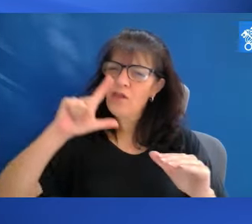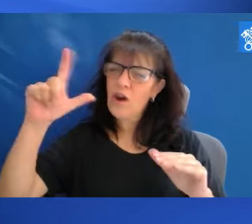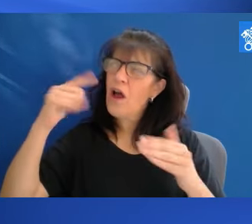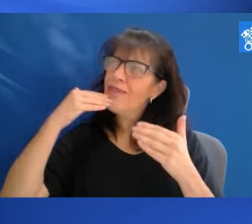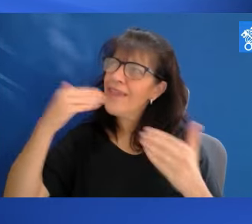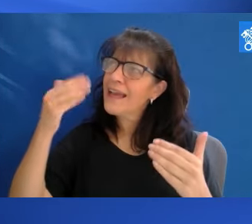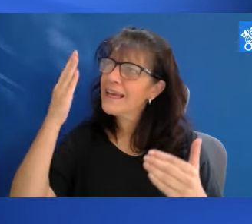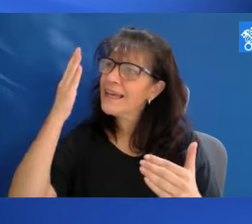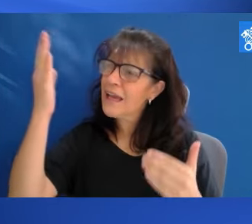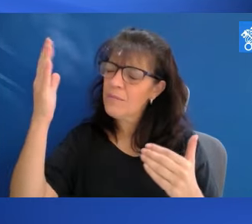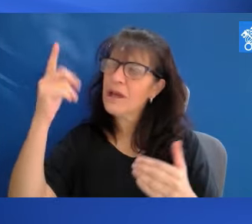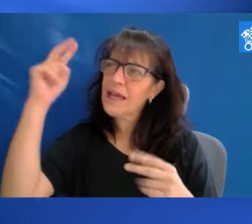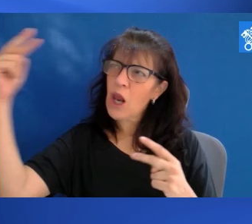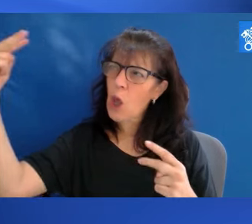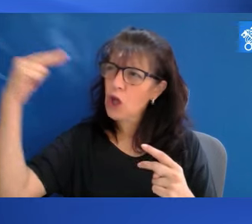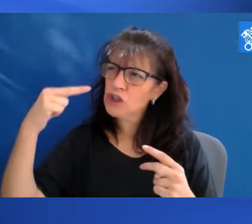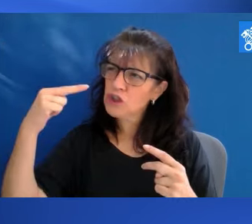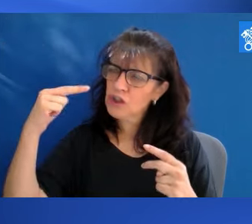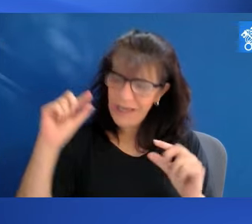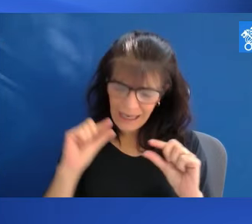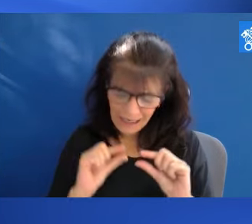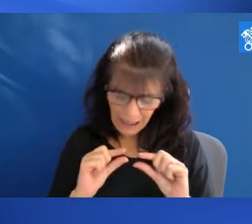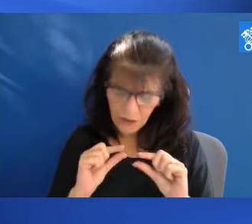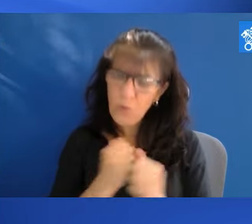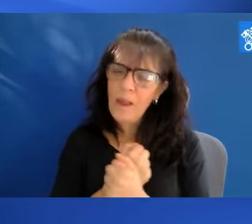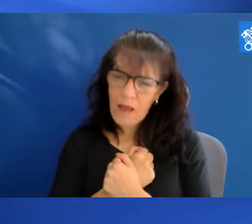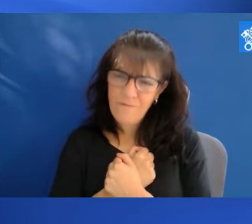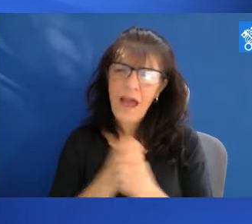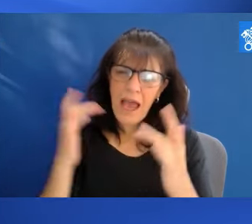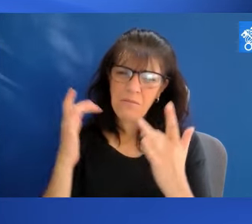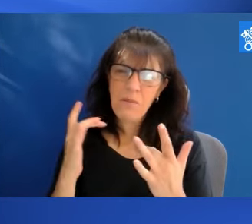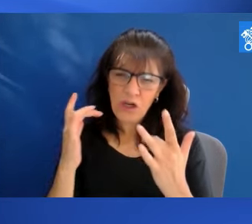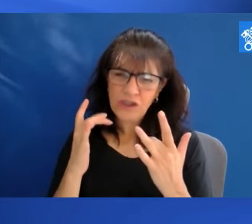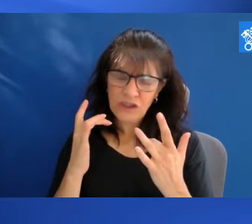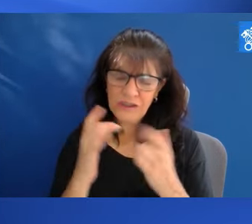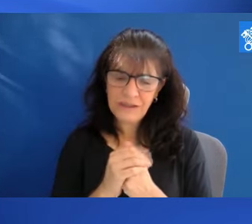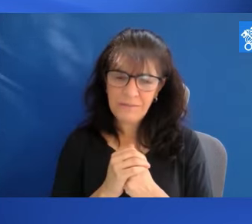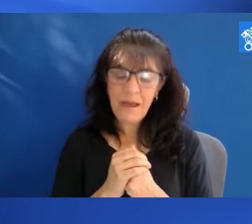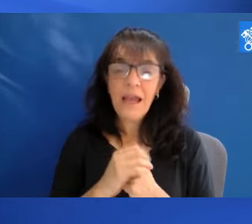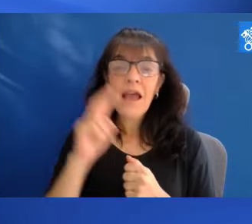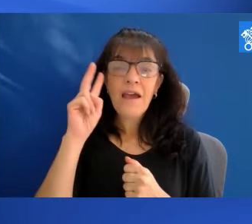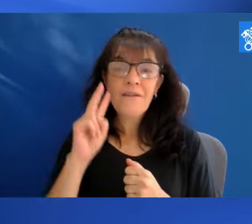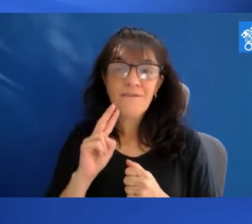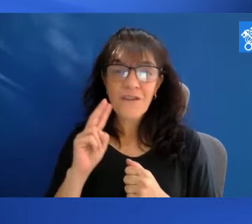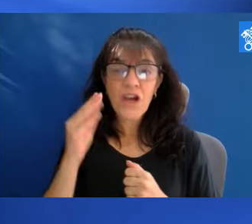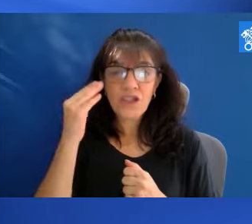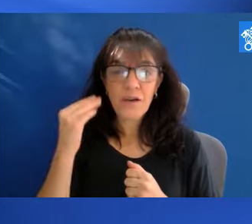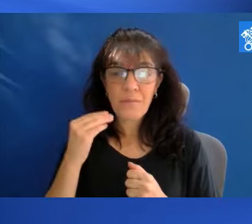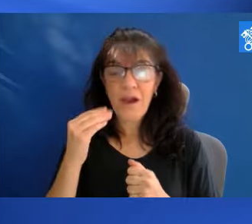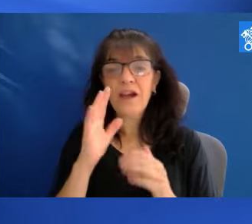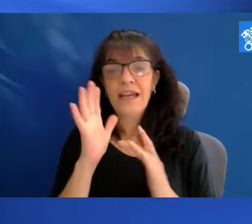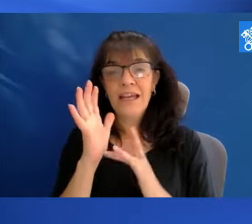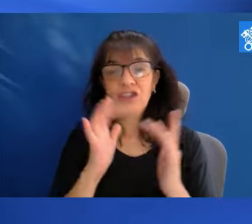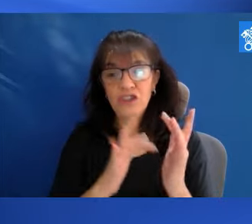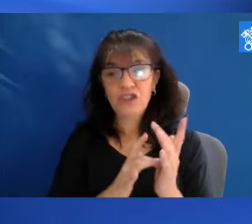Him because He looks upon our littleness with love and mercy. May Jesus bless you and the Holy Virgin watch